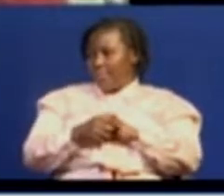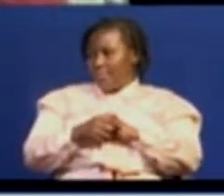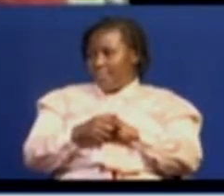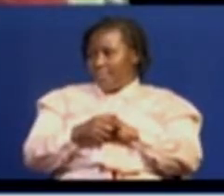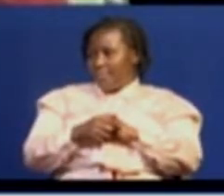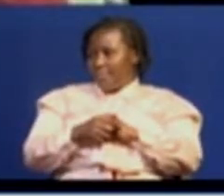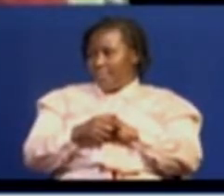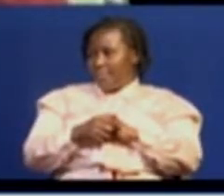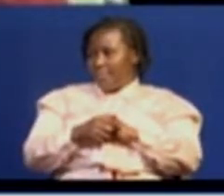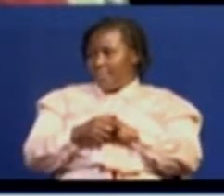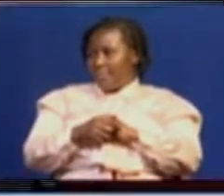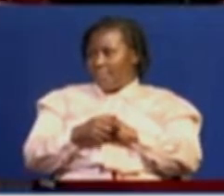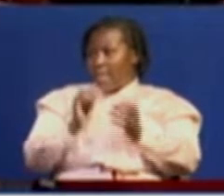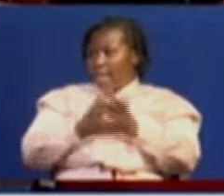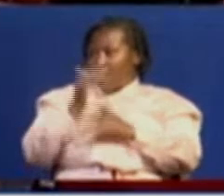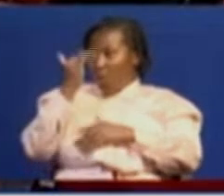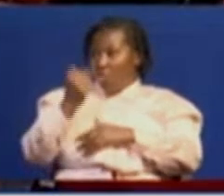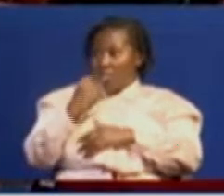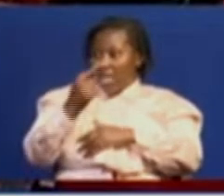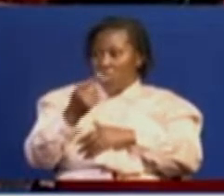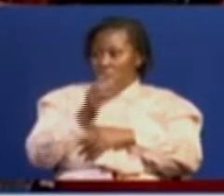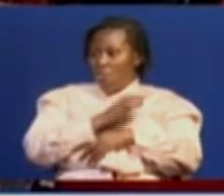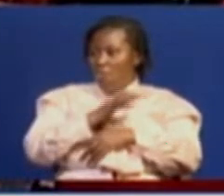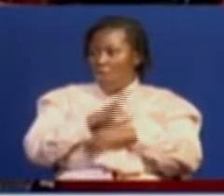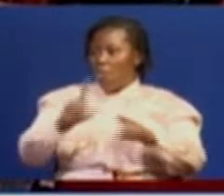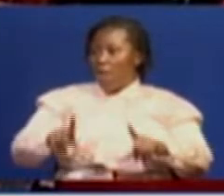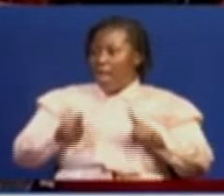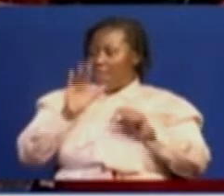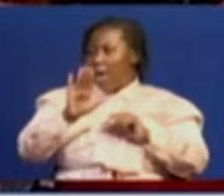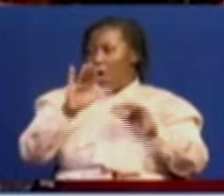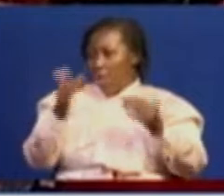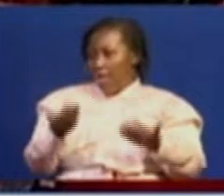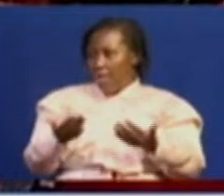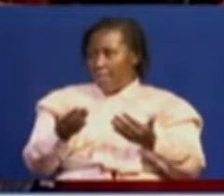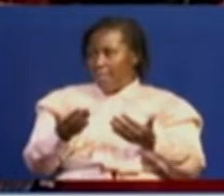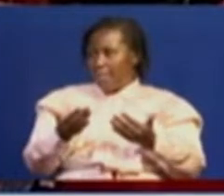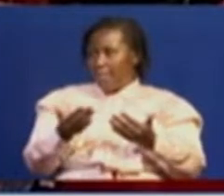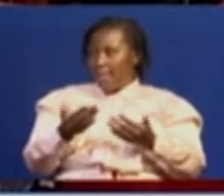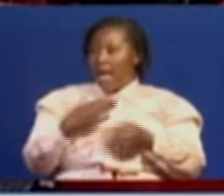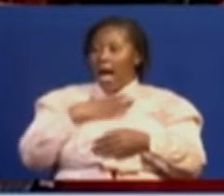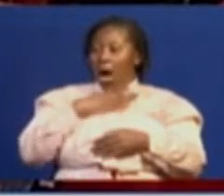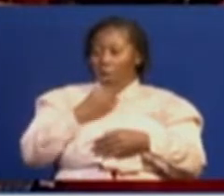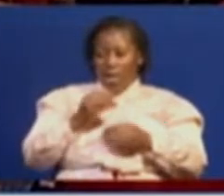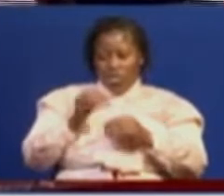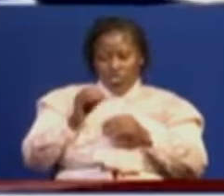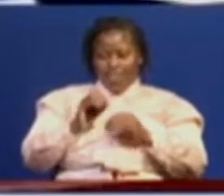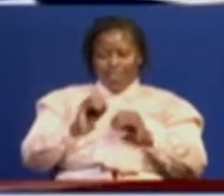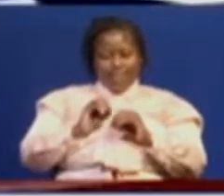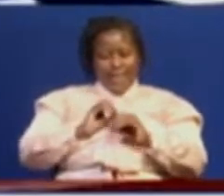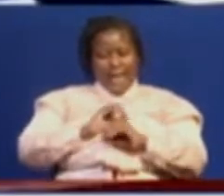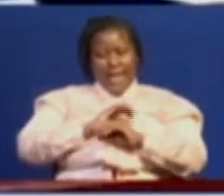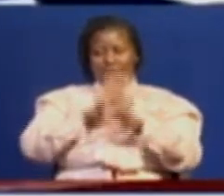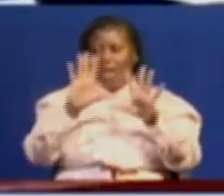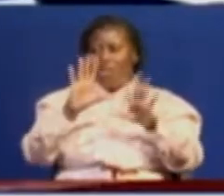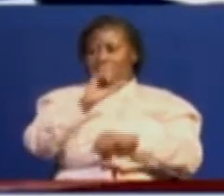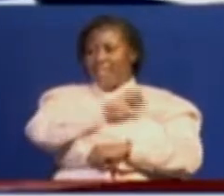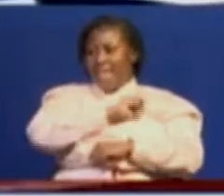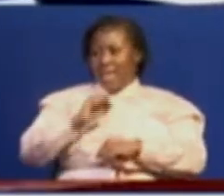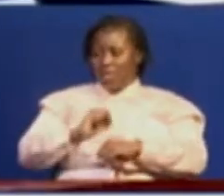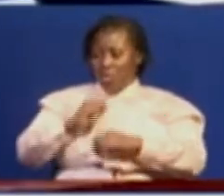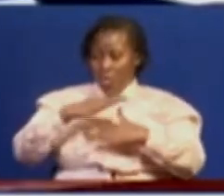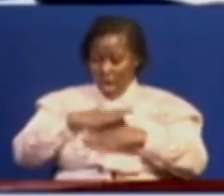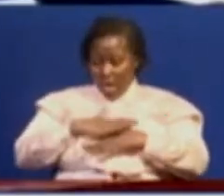Yes. That's why, therefore, you're saying that you feared for your lives? I would want to clarify to this